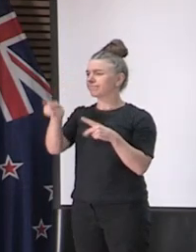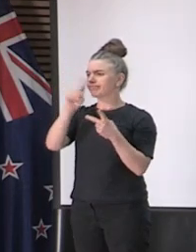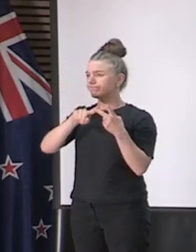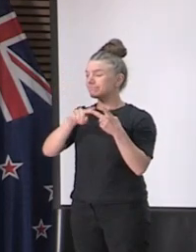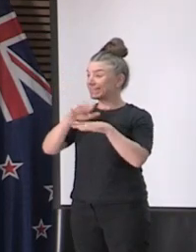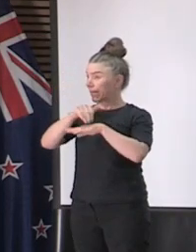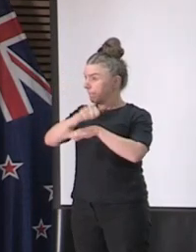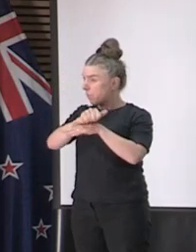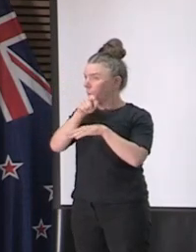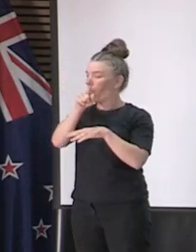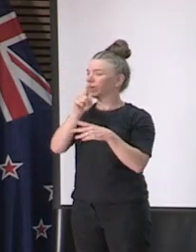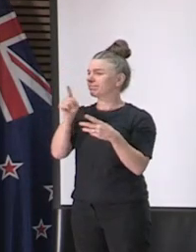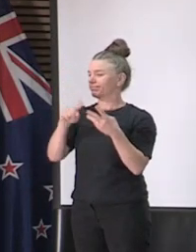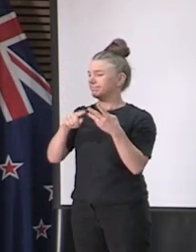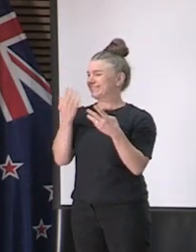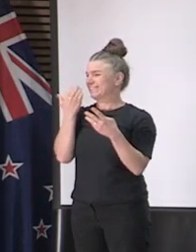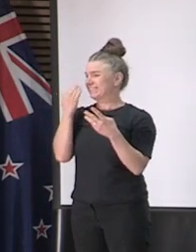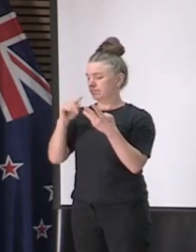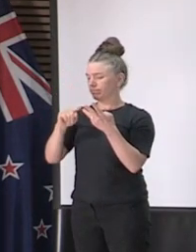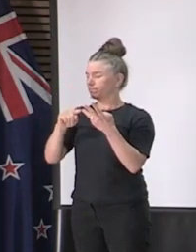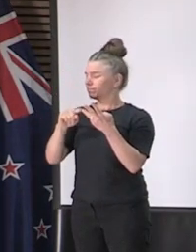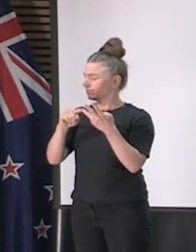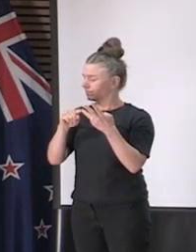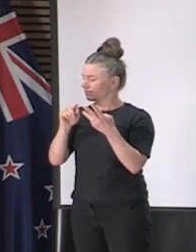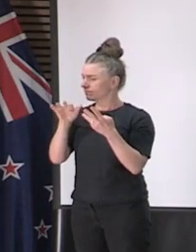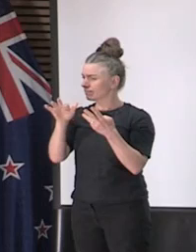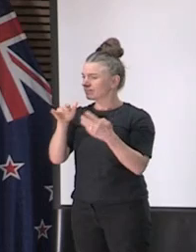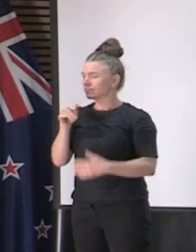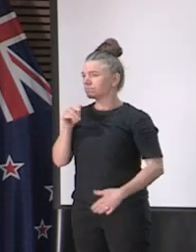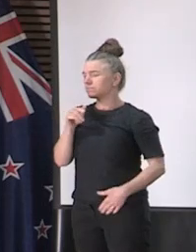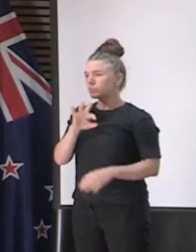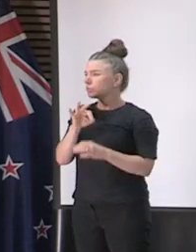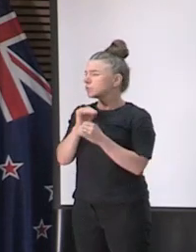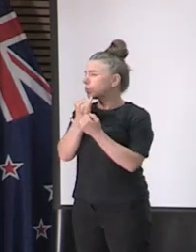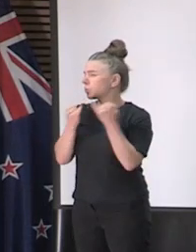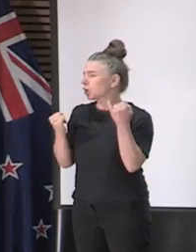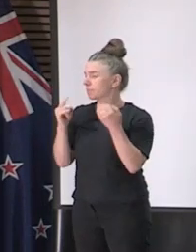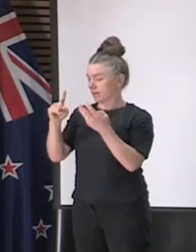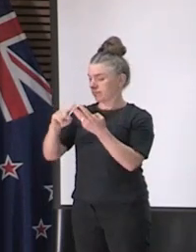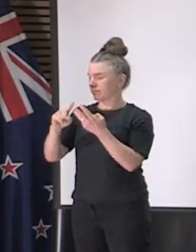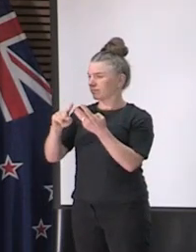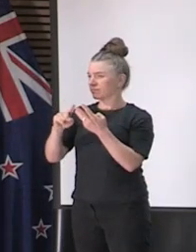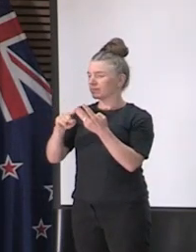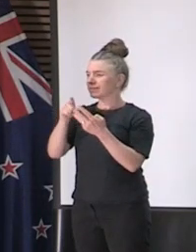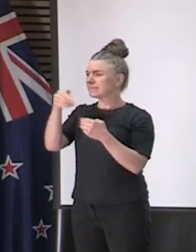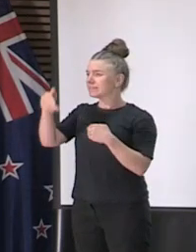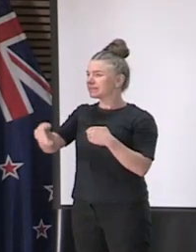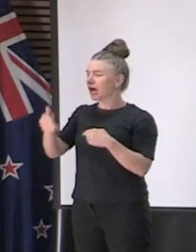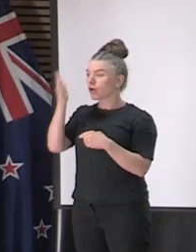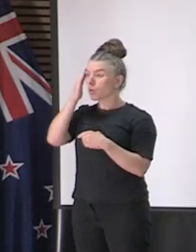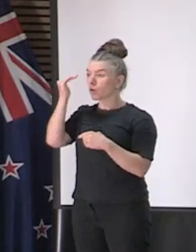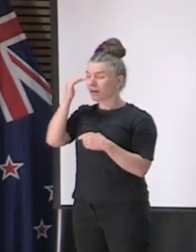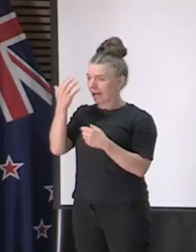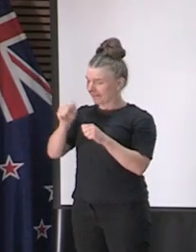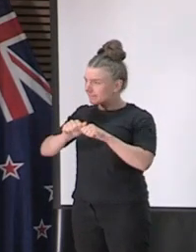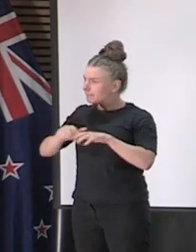in Singapore. More recent days, a bit of discussion, perhaps to a lesser degree, but around patterns in South Korea.